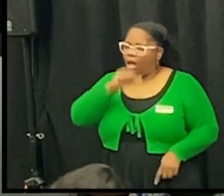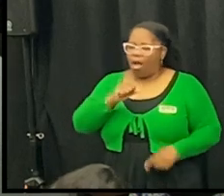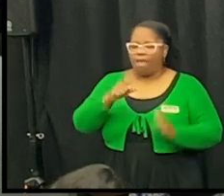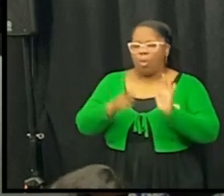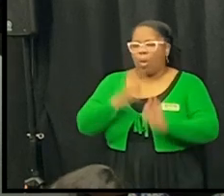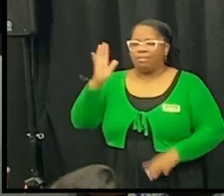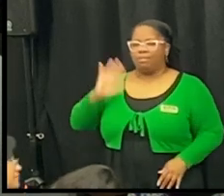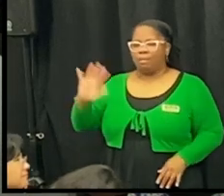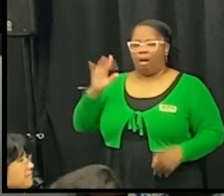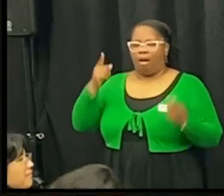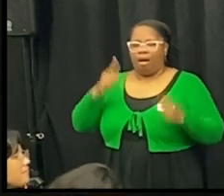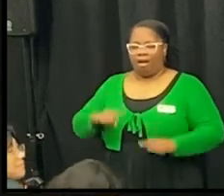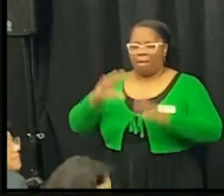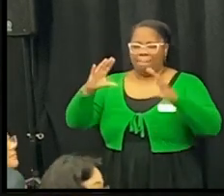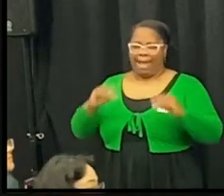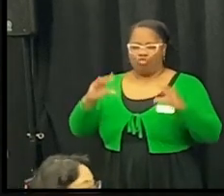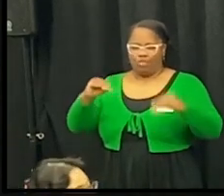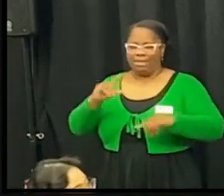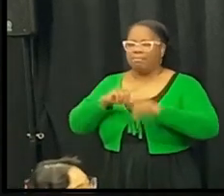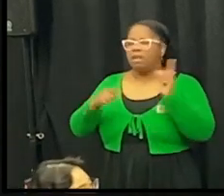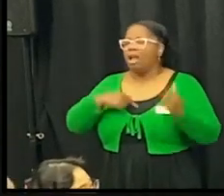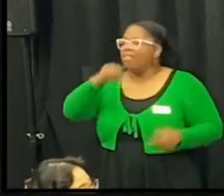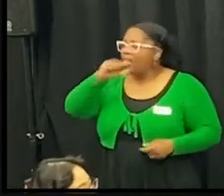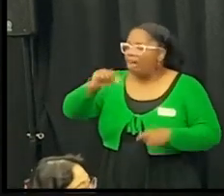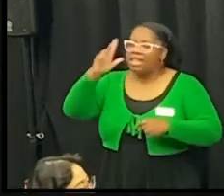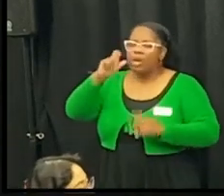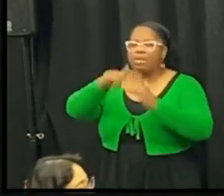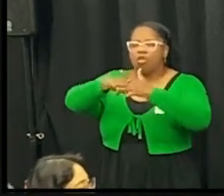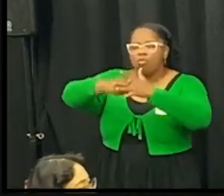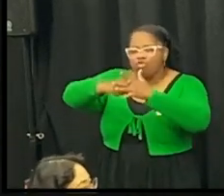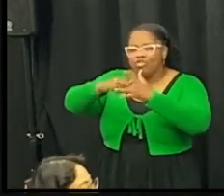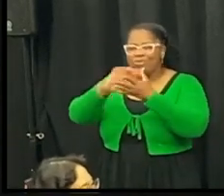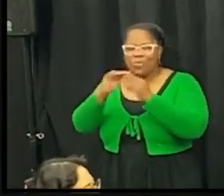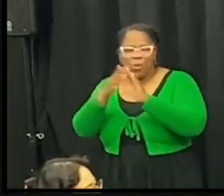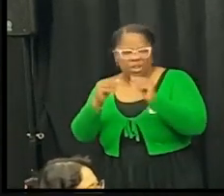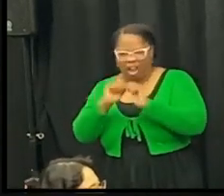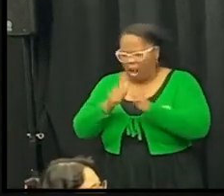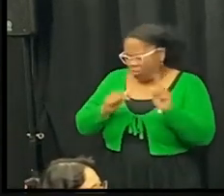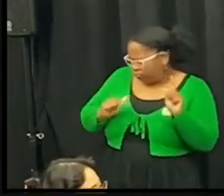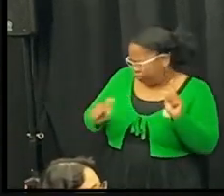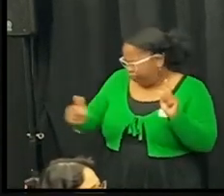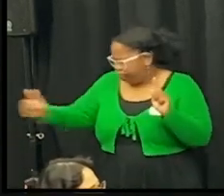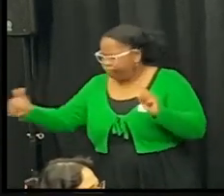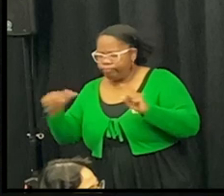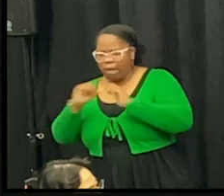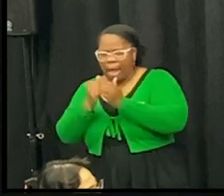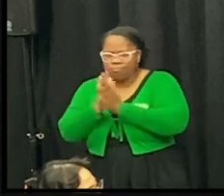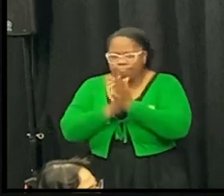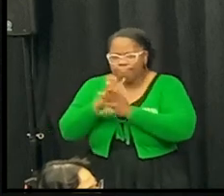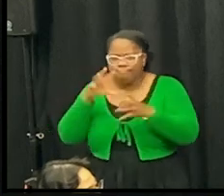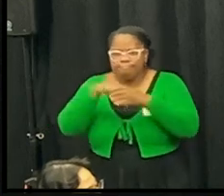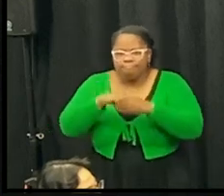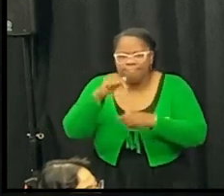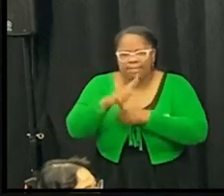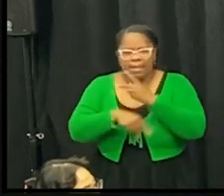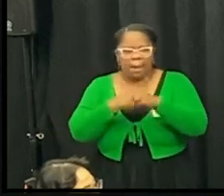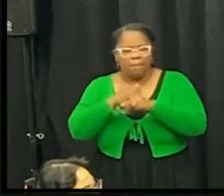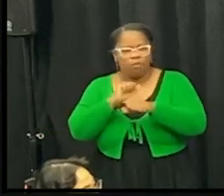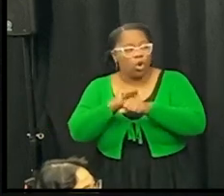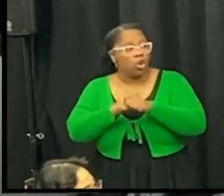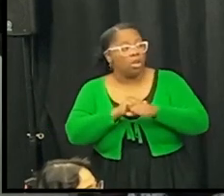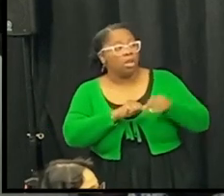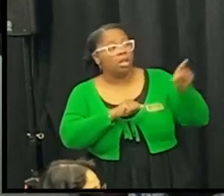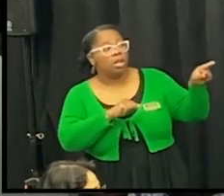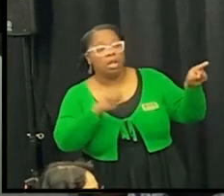I also just love hearing the origin stories of how everybody got the interest and started doing this kind of work. Can I shout out to